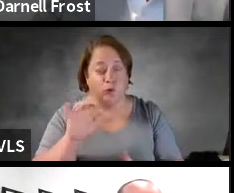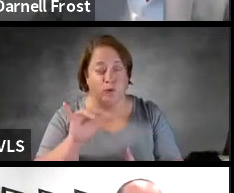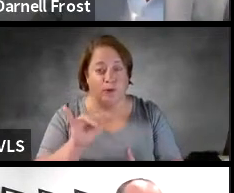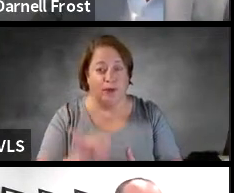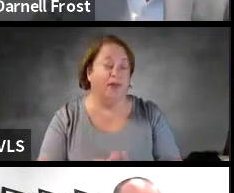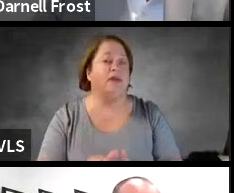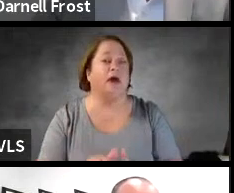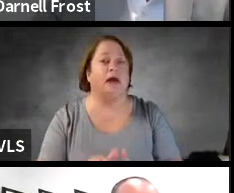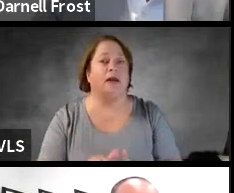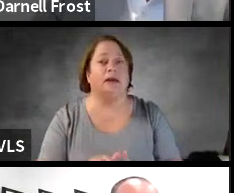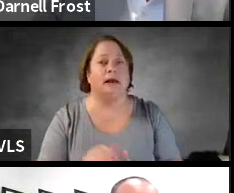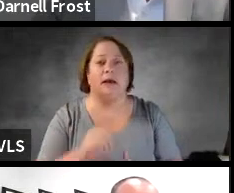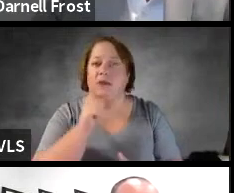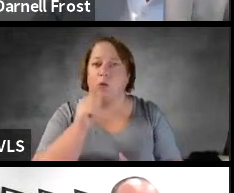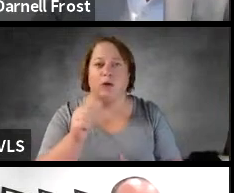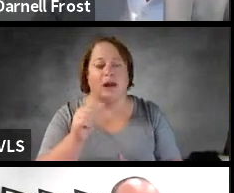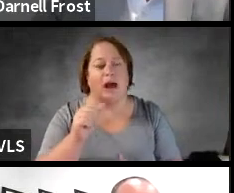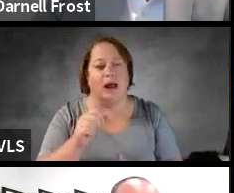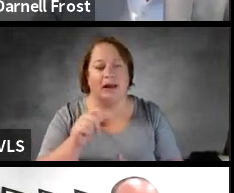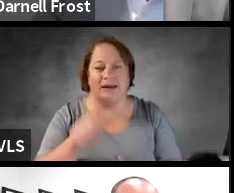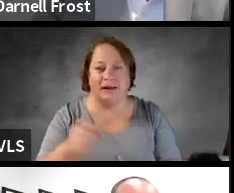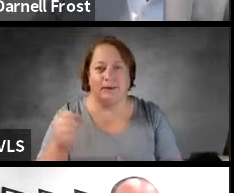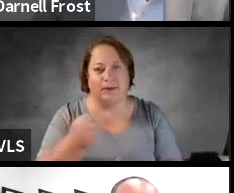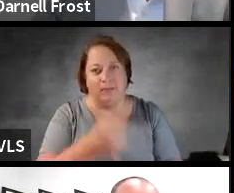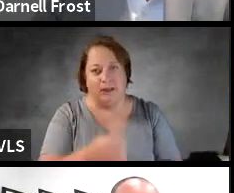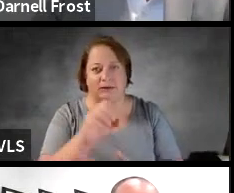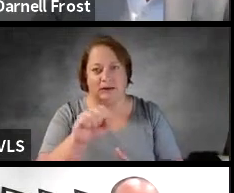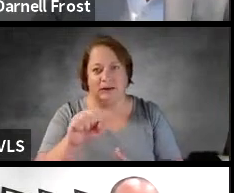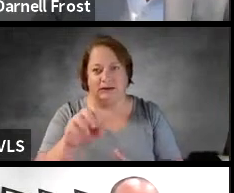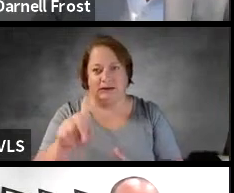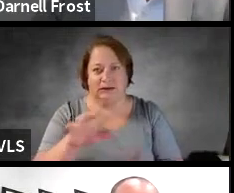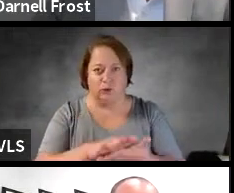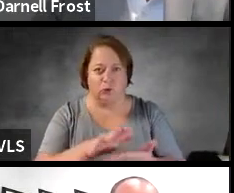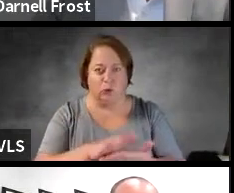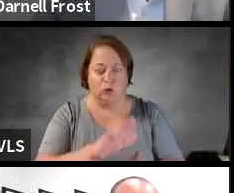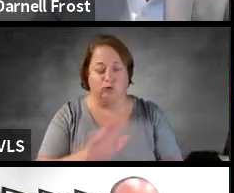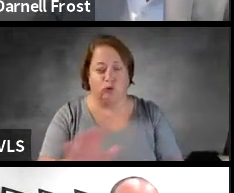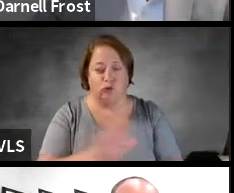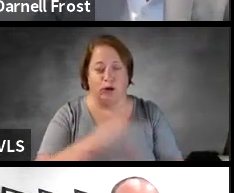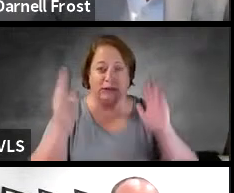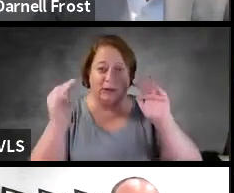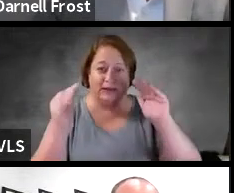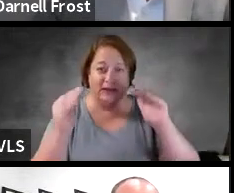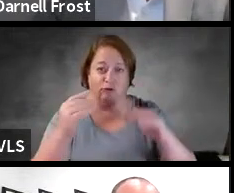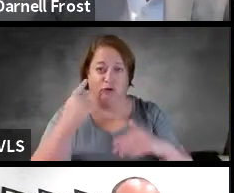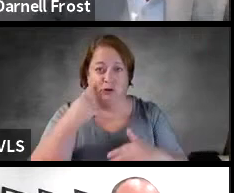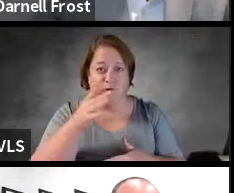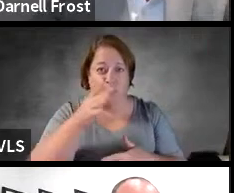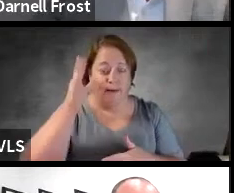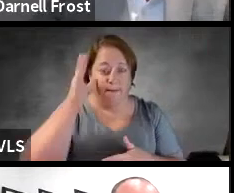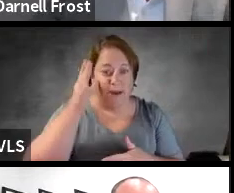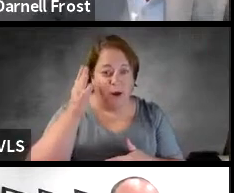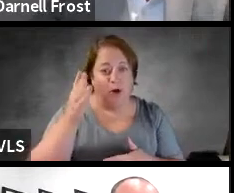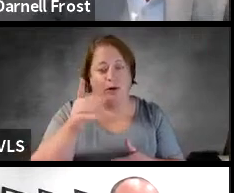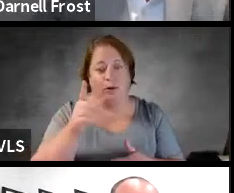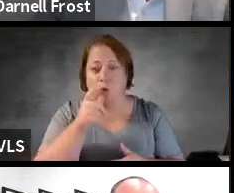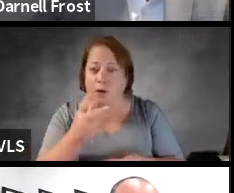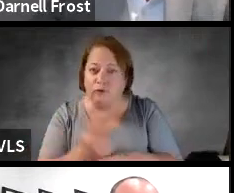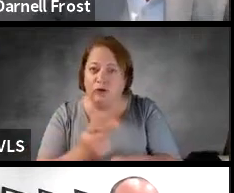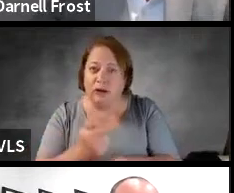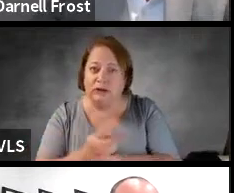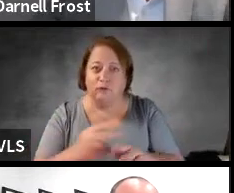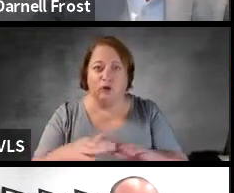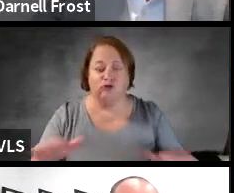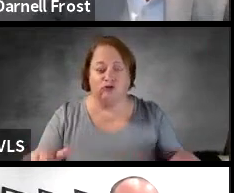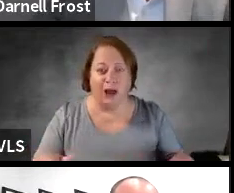self-directed learning, they would not be in an SSD school. So your expectation then is for the parent slash caregiver to, at